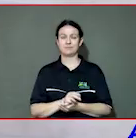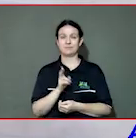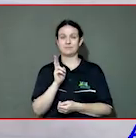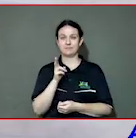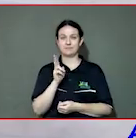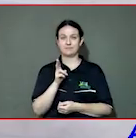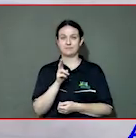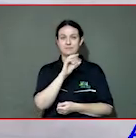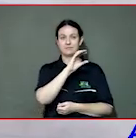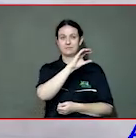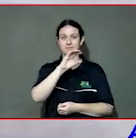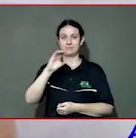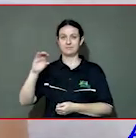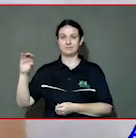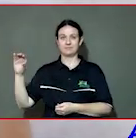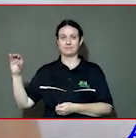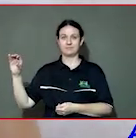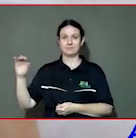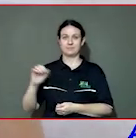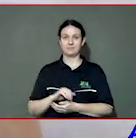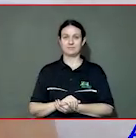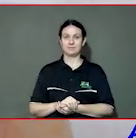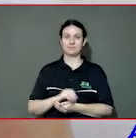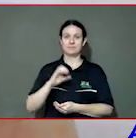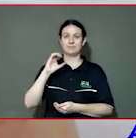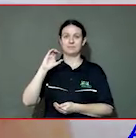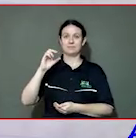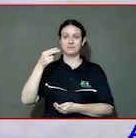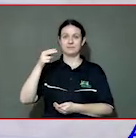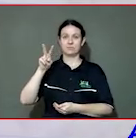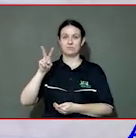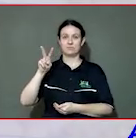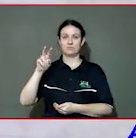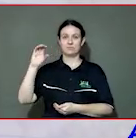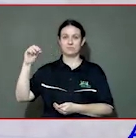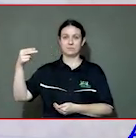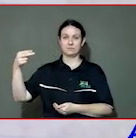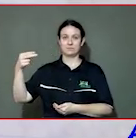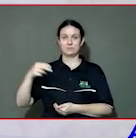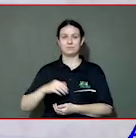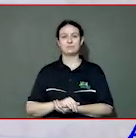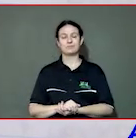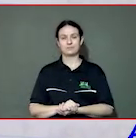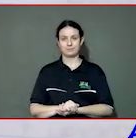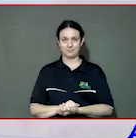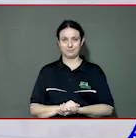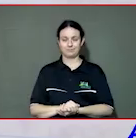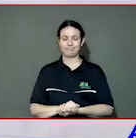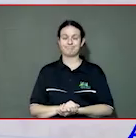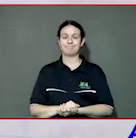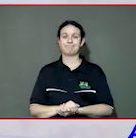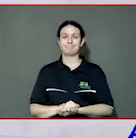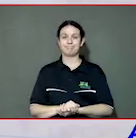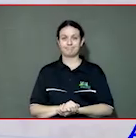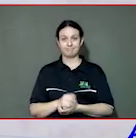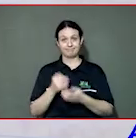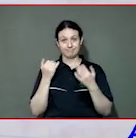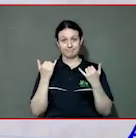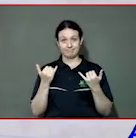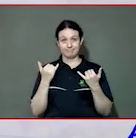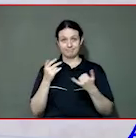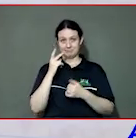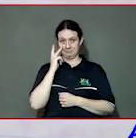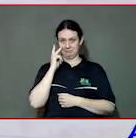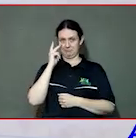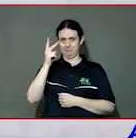a CH2 and I have an OH. Okay, so now immediately if you